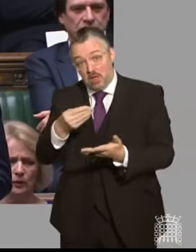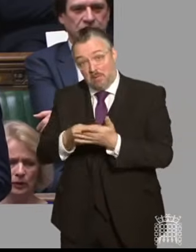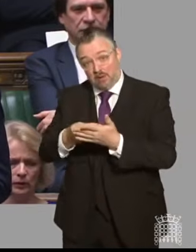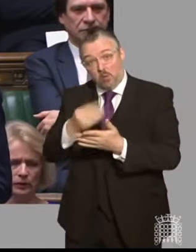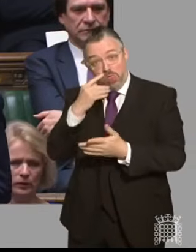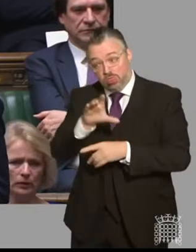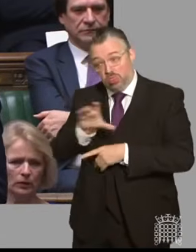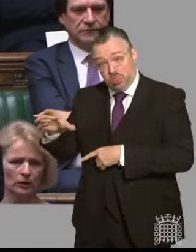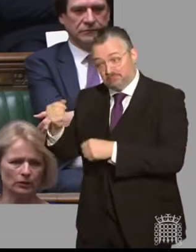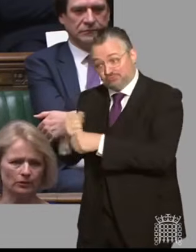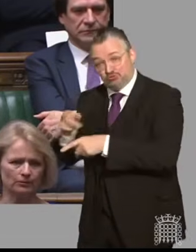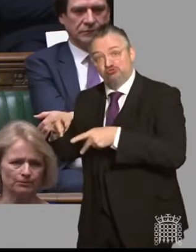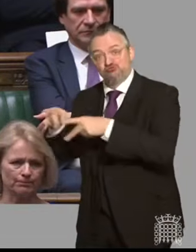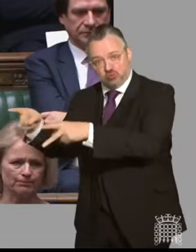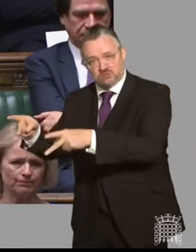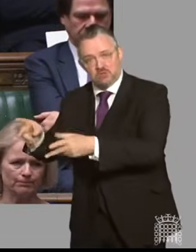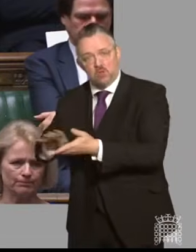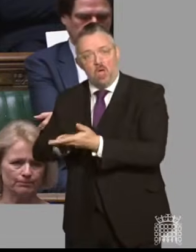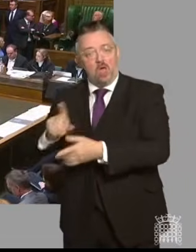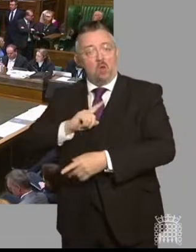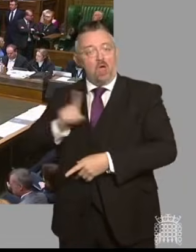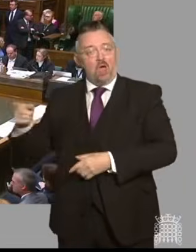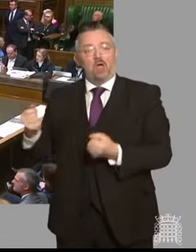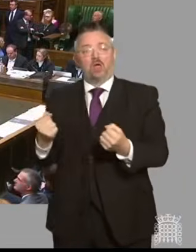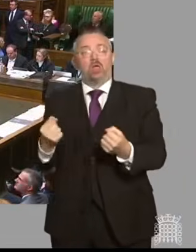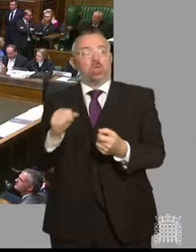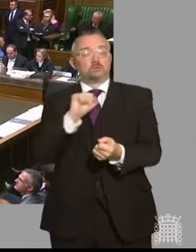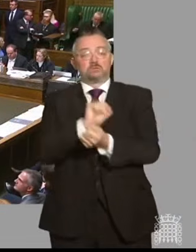jams and more time growing the local economy?